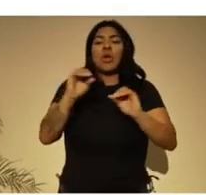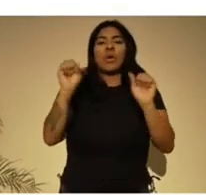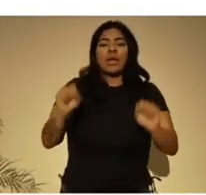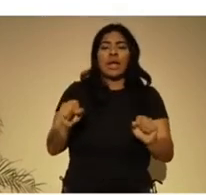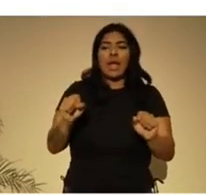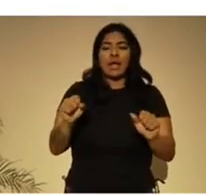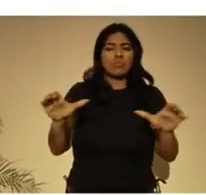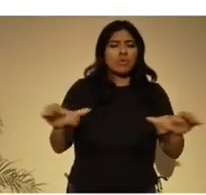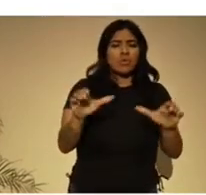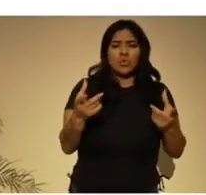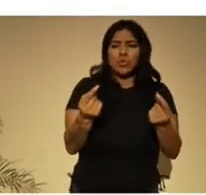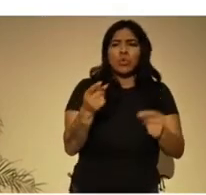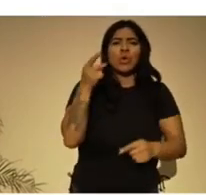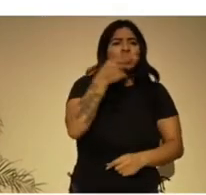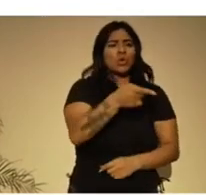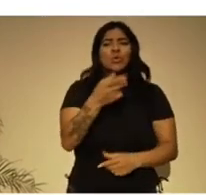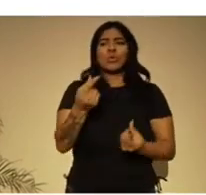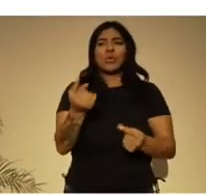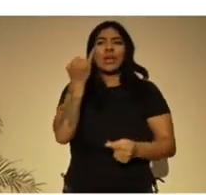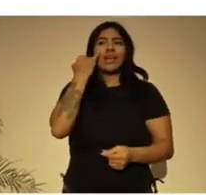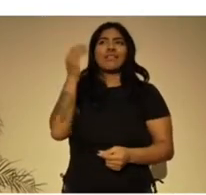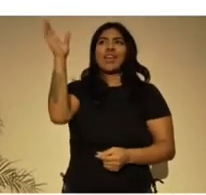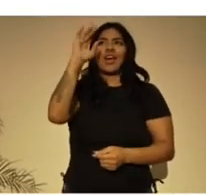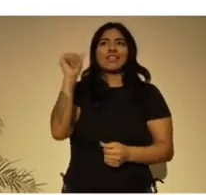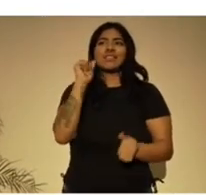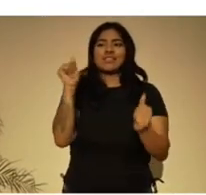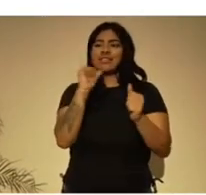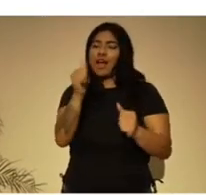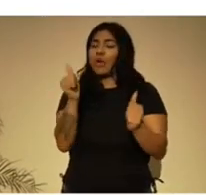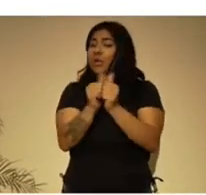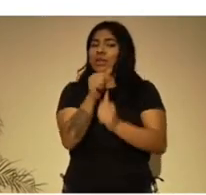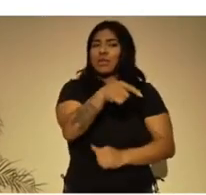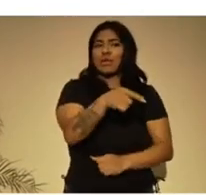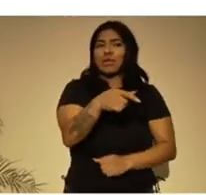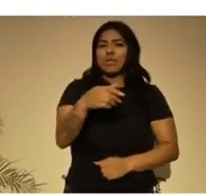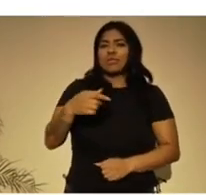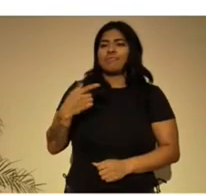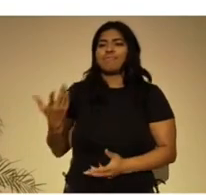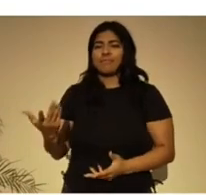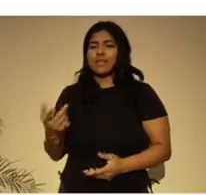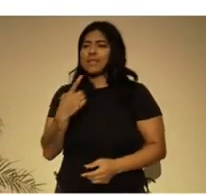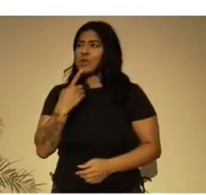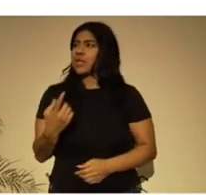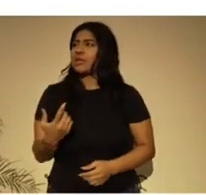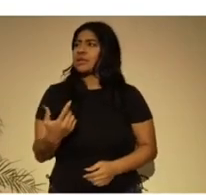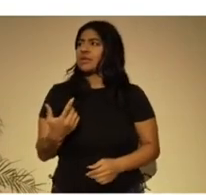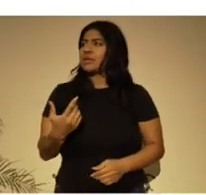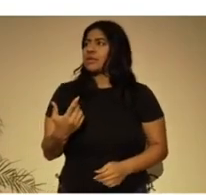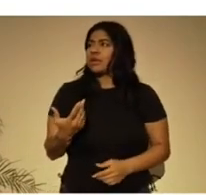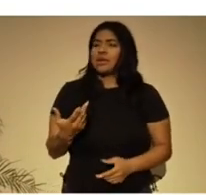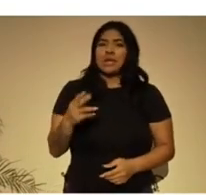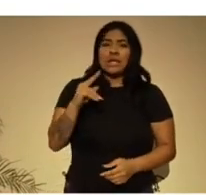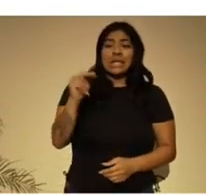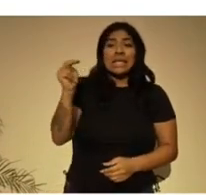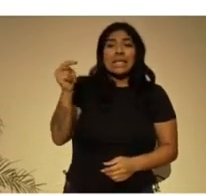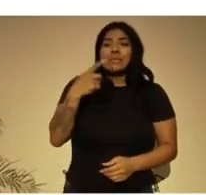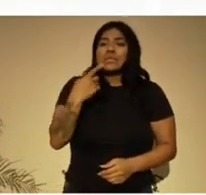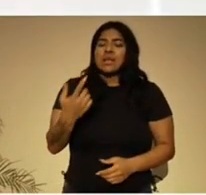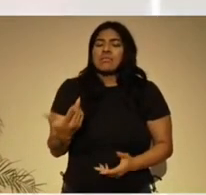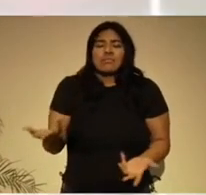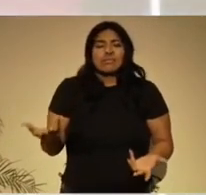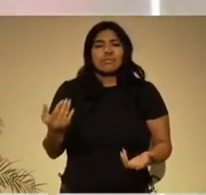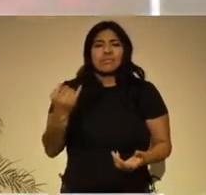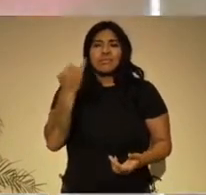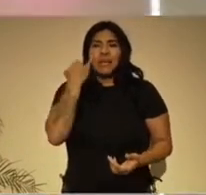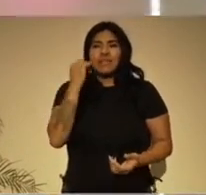signs that you are doing if God were not in him. We know you came from God because the things that you're doing, nobody would be able to do if they did not